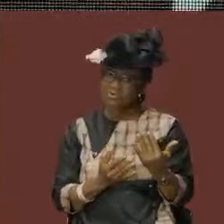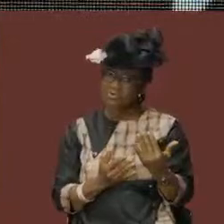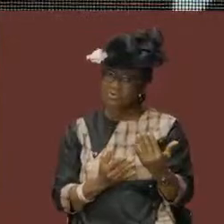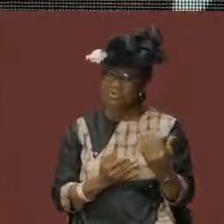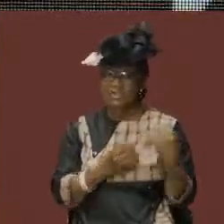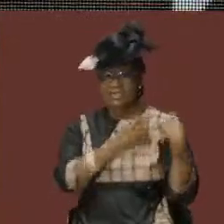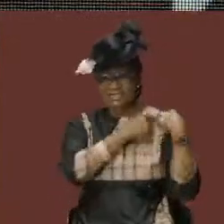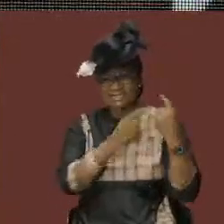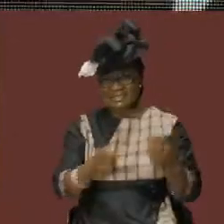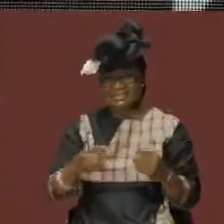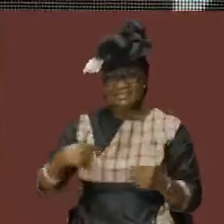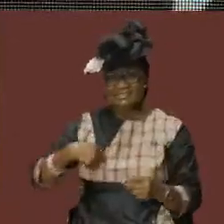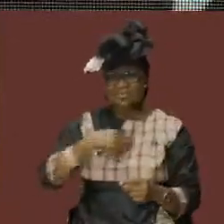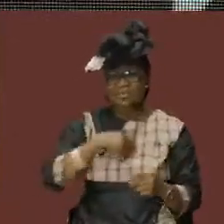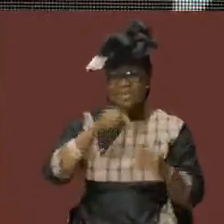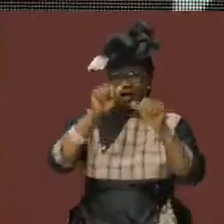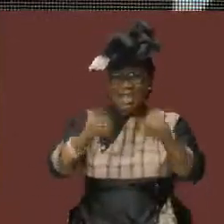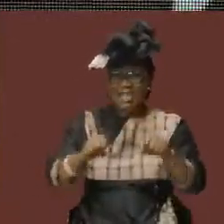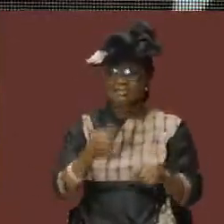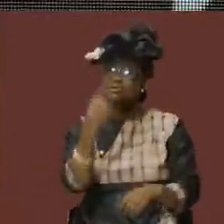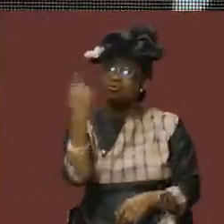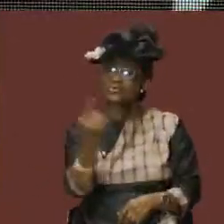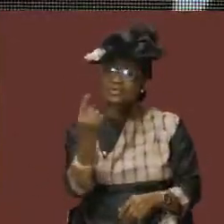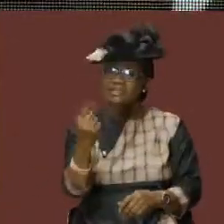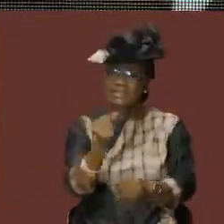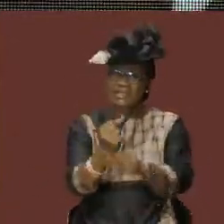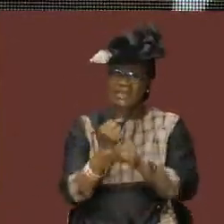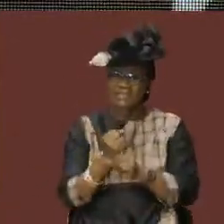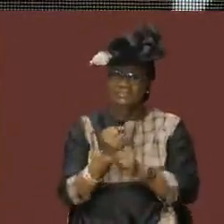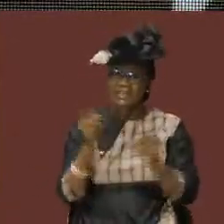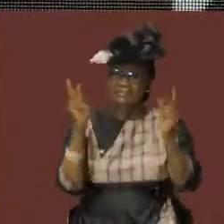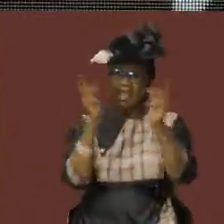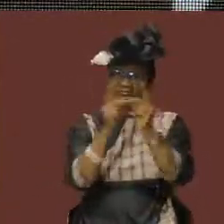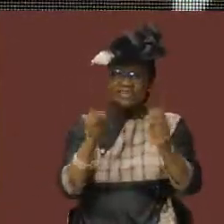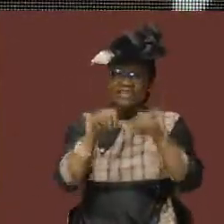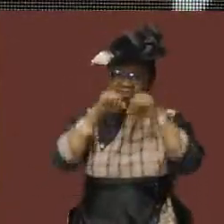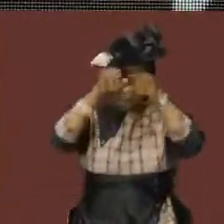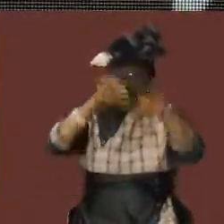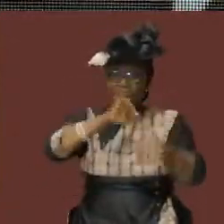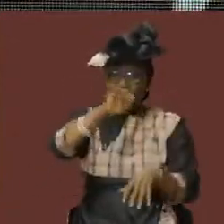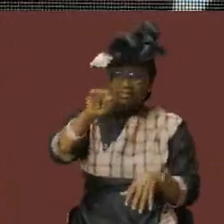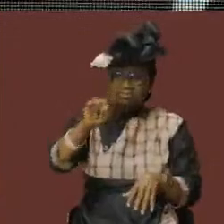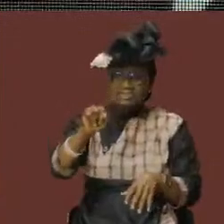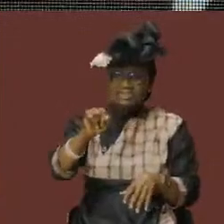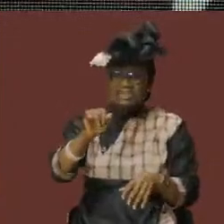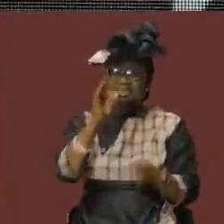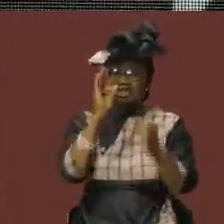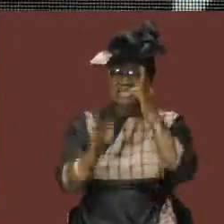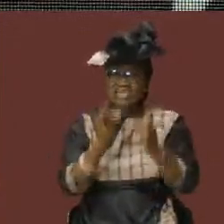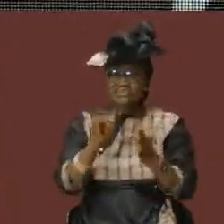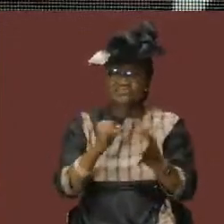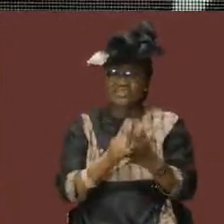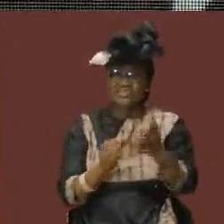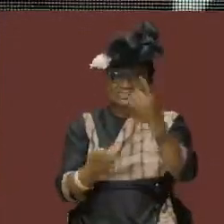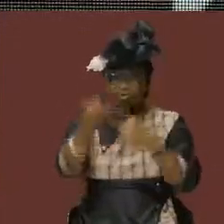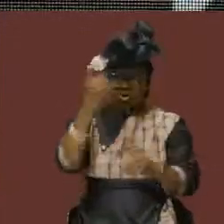Since we can only get perfect blessing if it comes from the Lord,